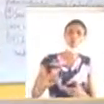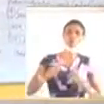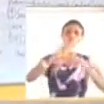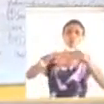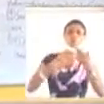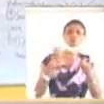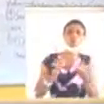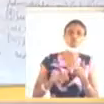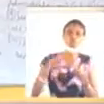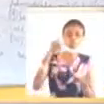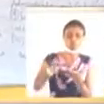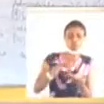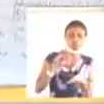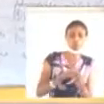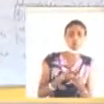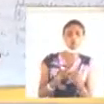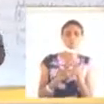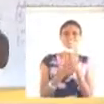all over.